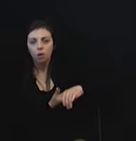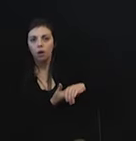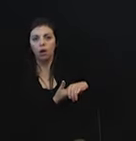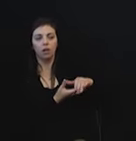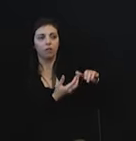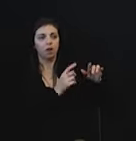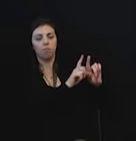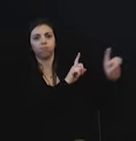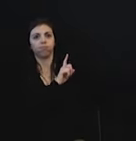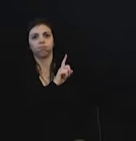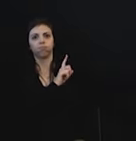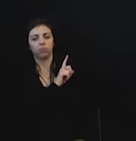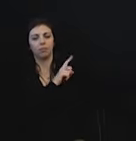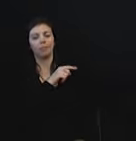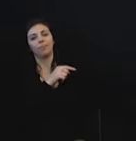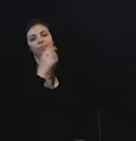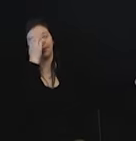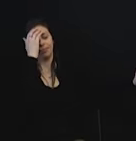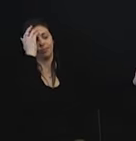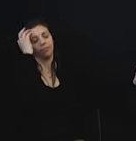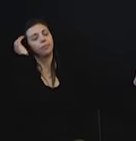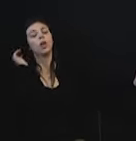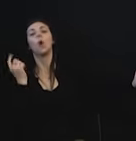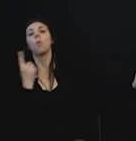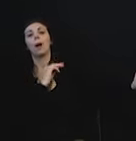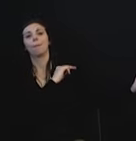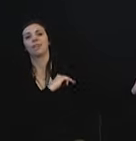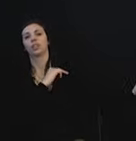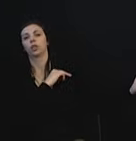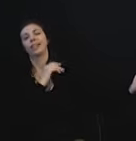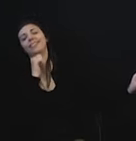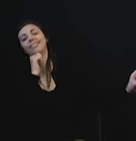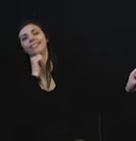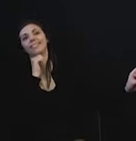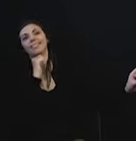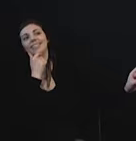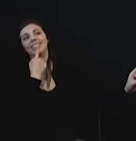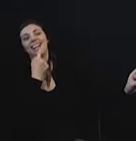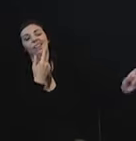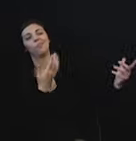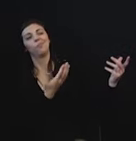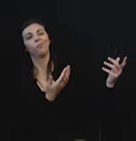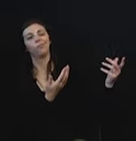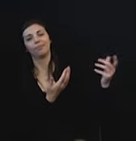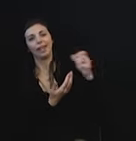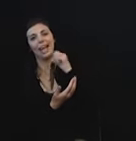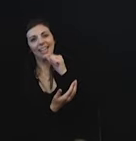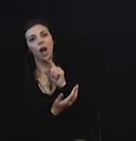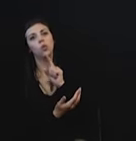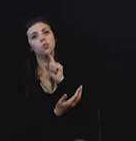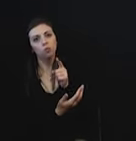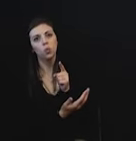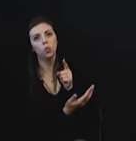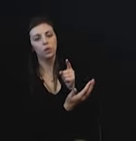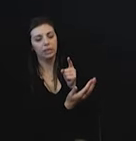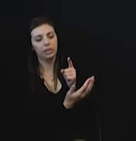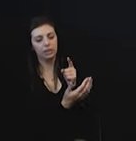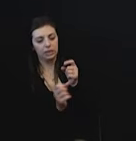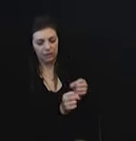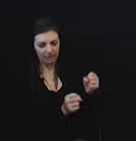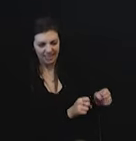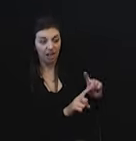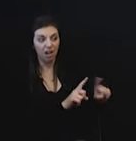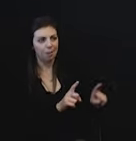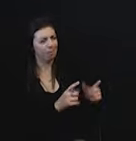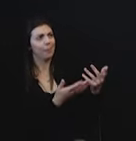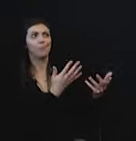clinically diagnosed, the missionary that we worked with said that 1 in 4 would have been clinically diagnosed as depressed.